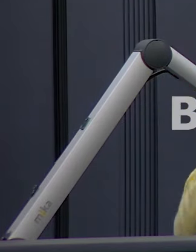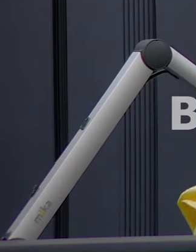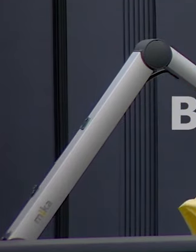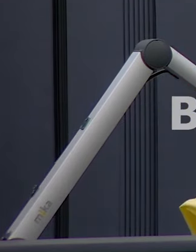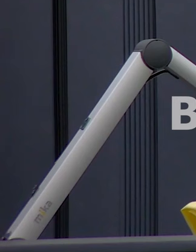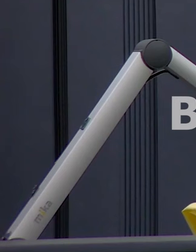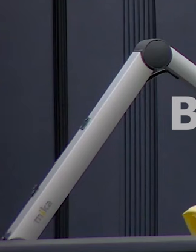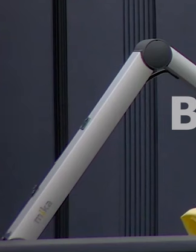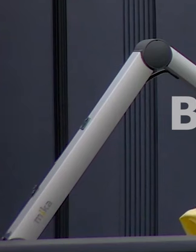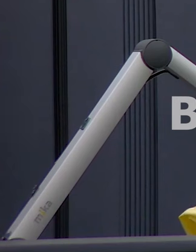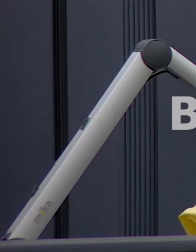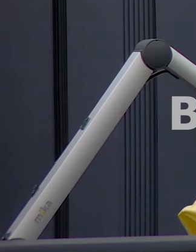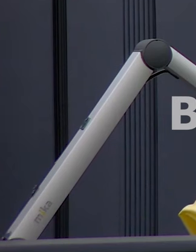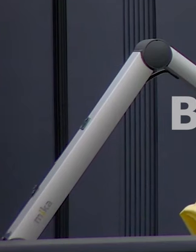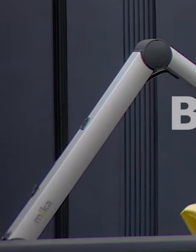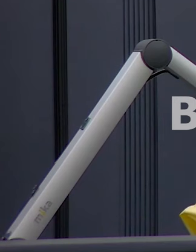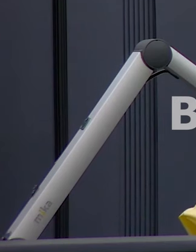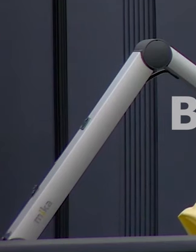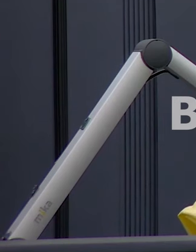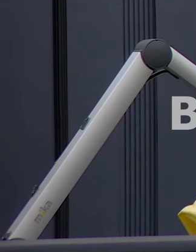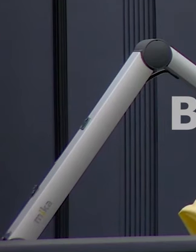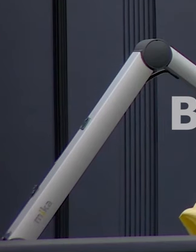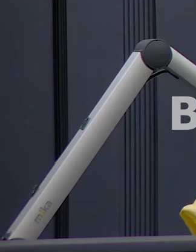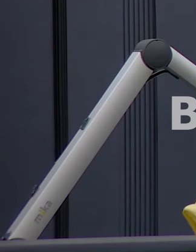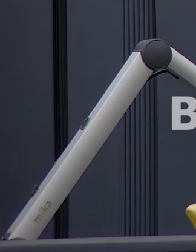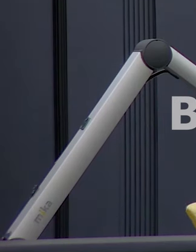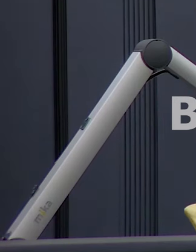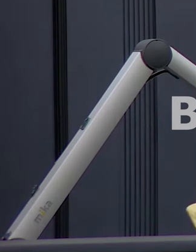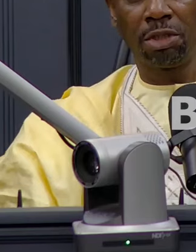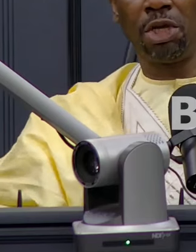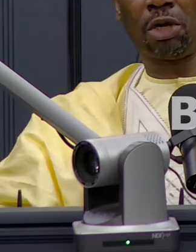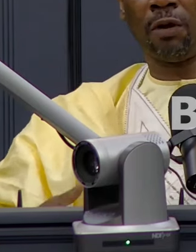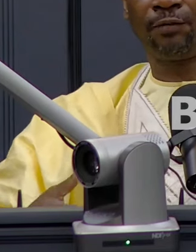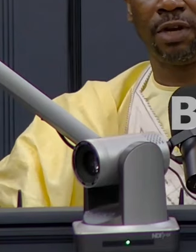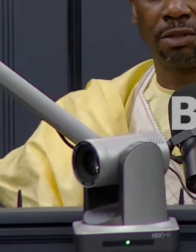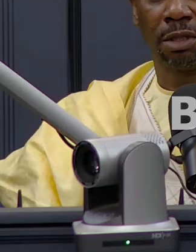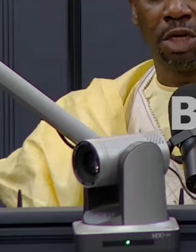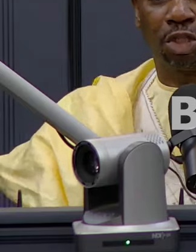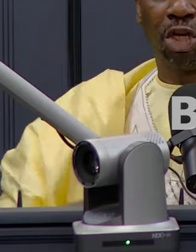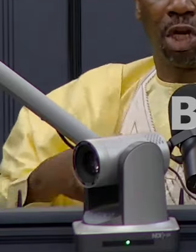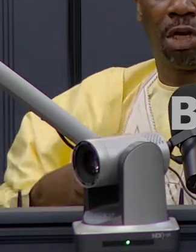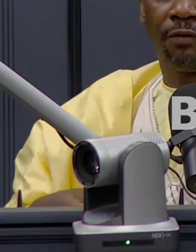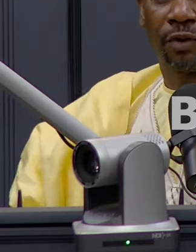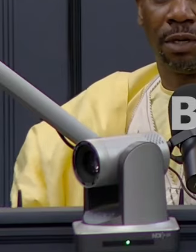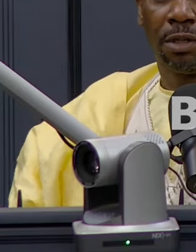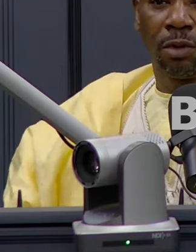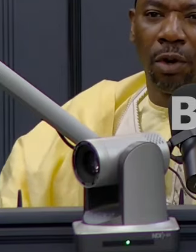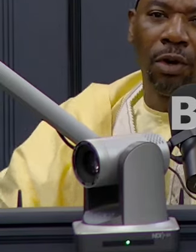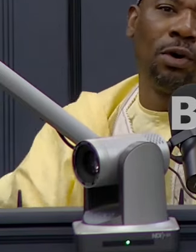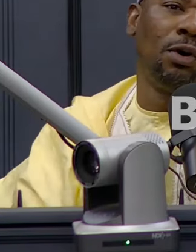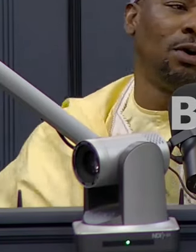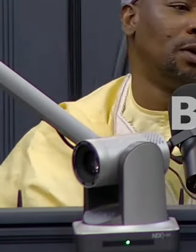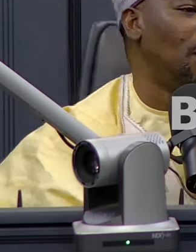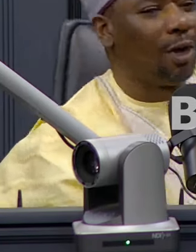surplus. See voice. See punch, see confidence, see delivery.